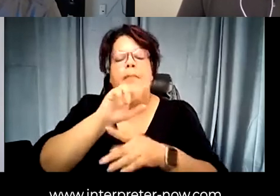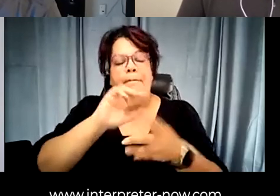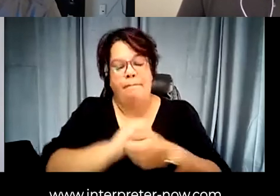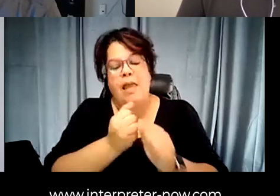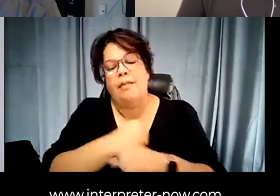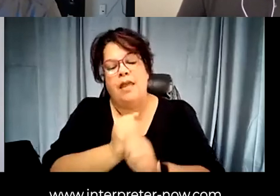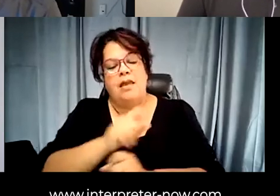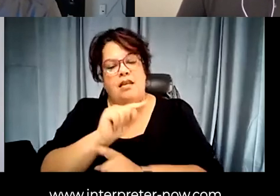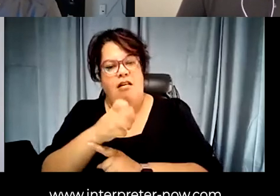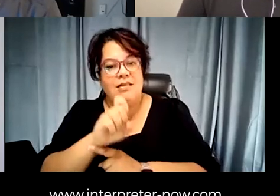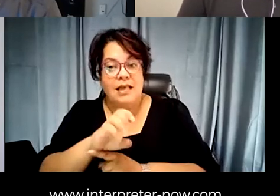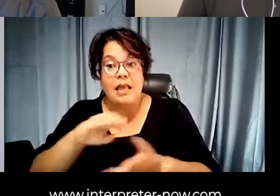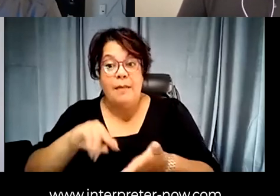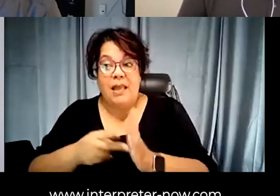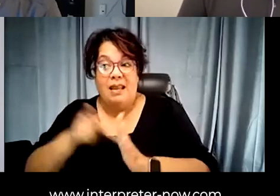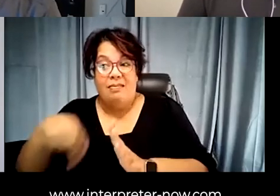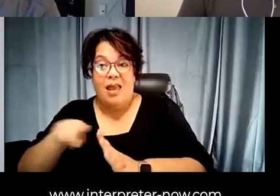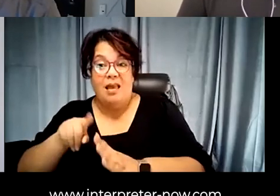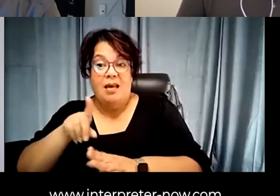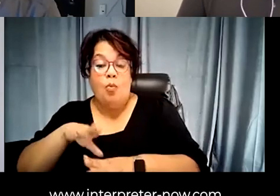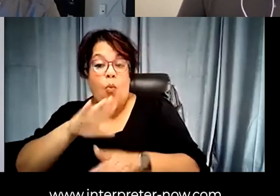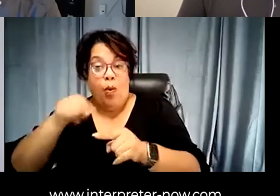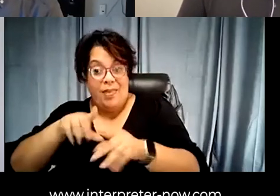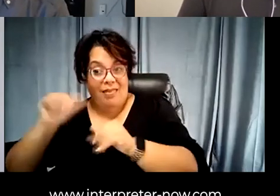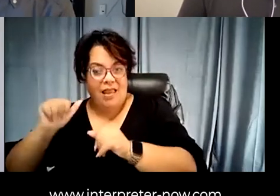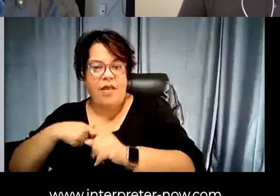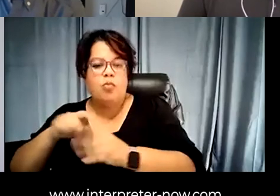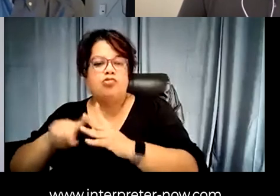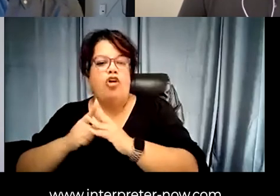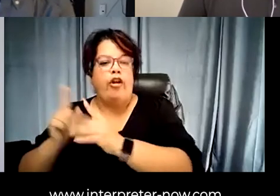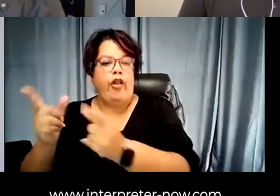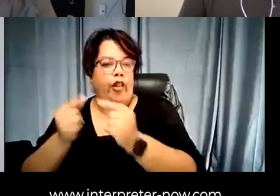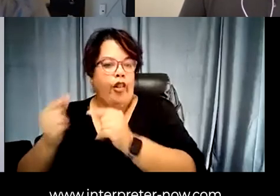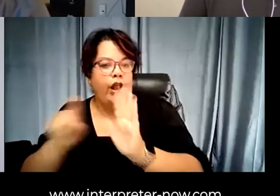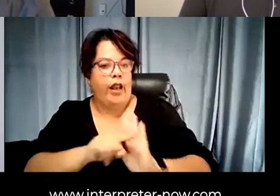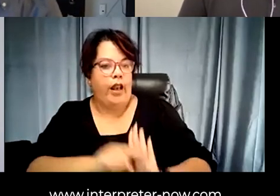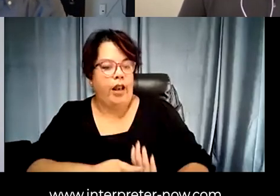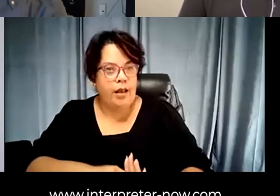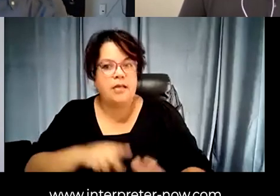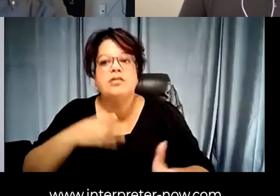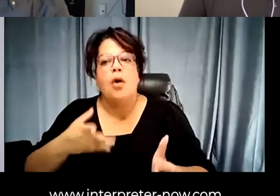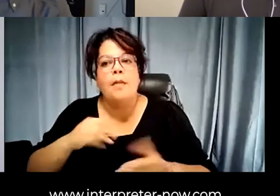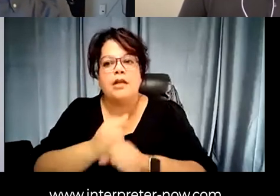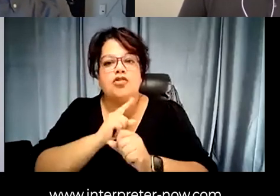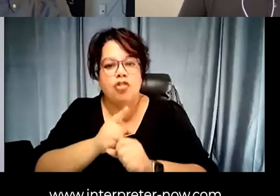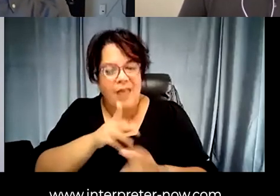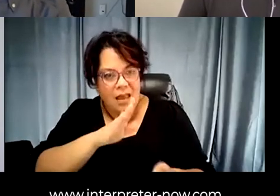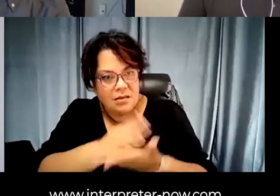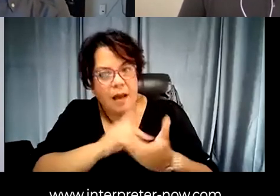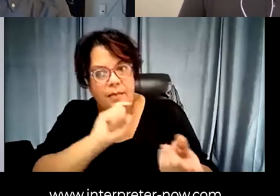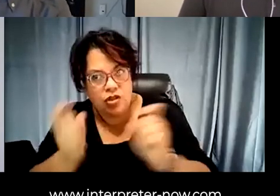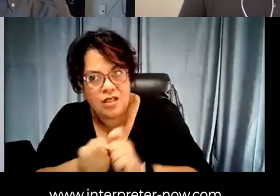They're part of your community and part of your network and will continue to be a part even once their LinkedIn changes. So those are some. They're not